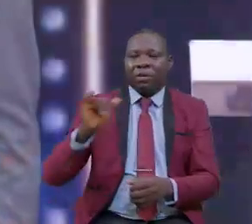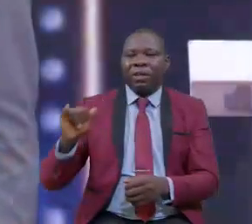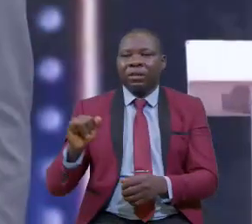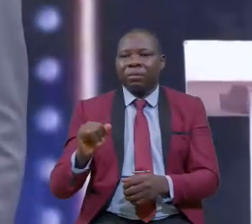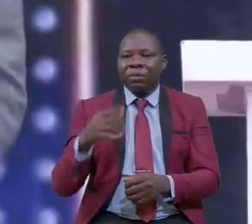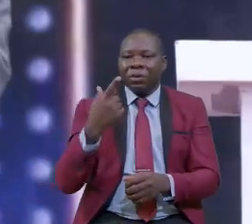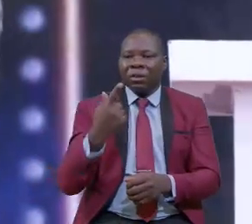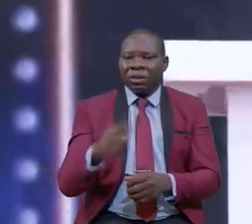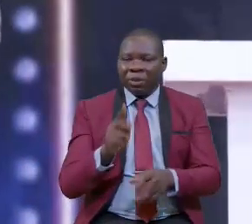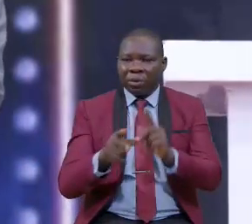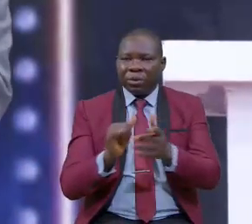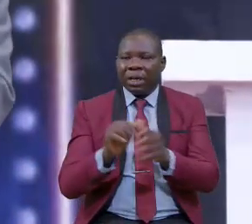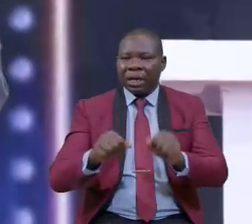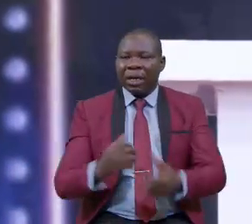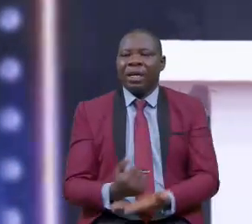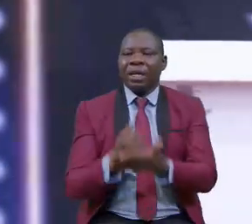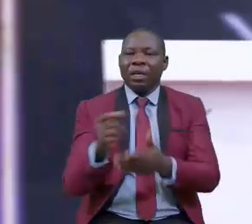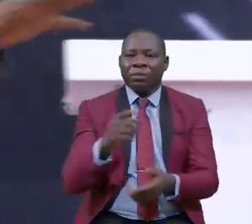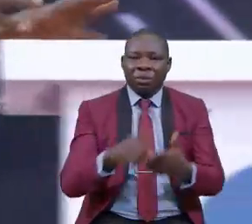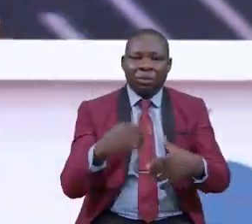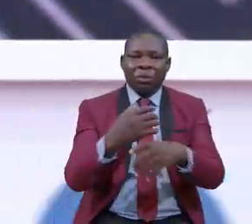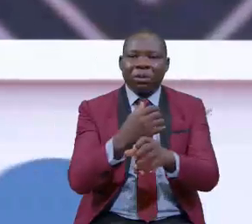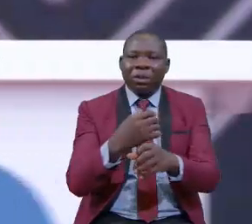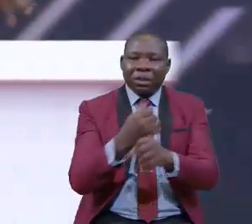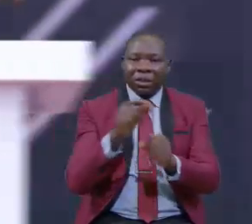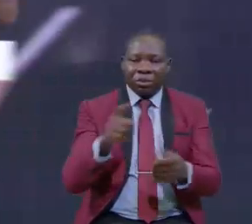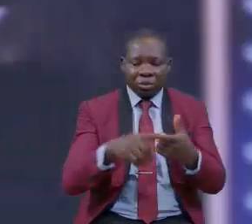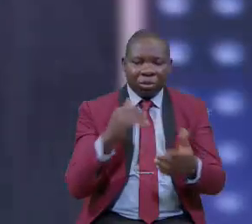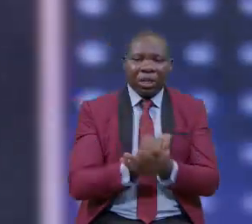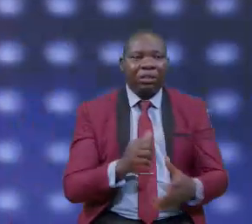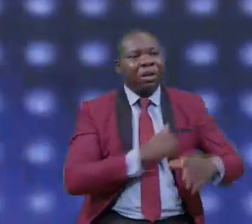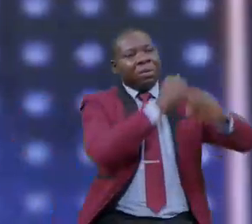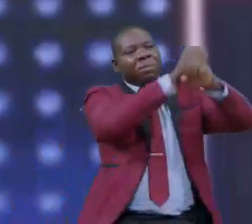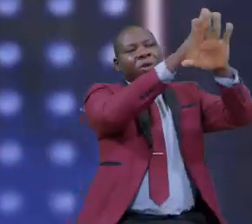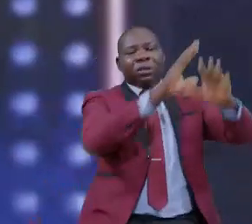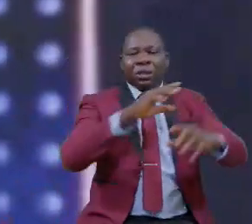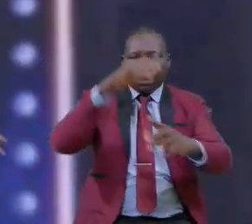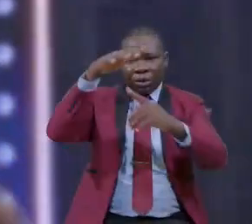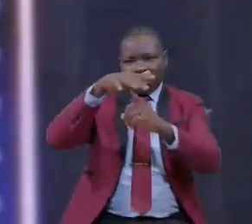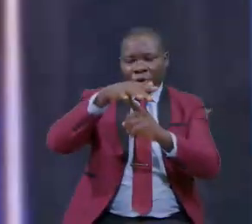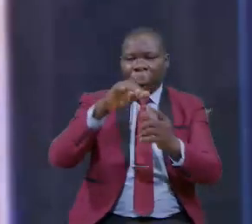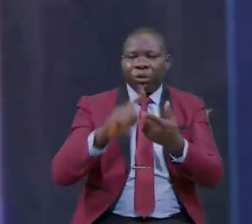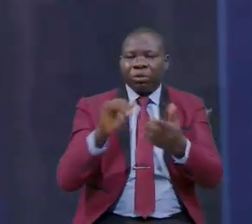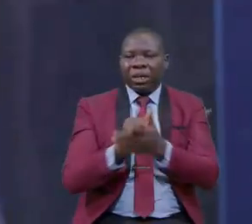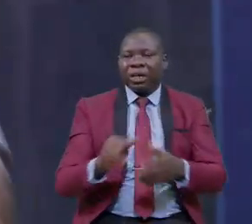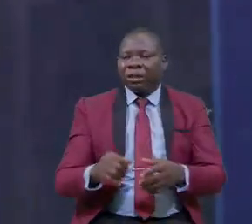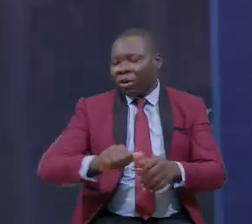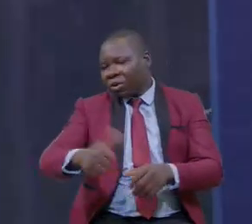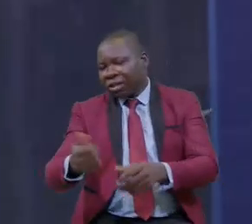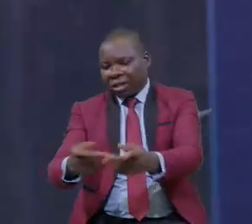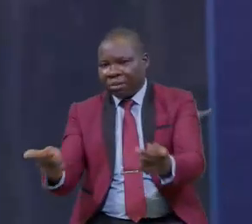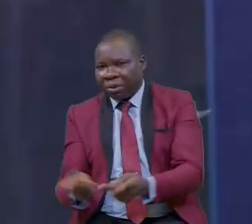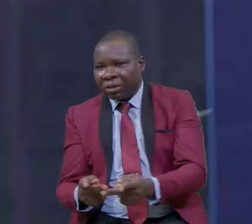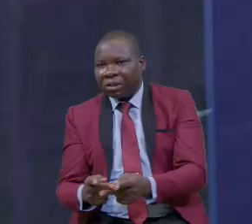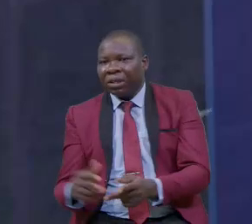you to that mountaintop and take you to that territory and take you to that other place. You build fence around you